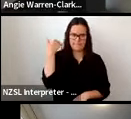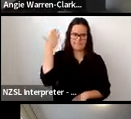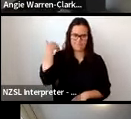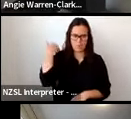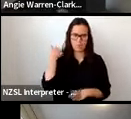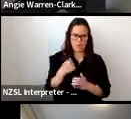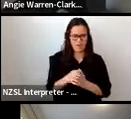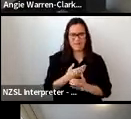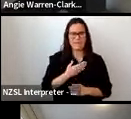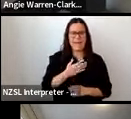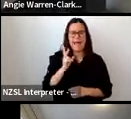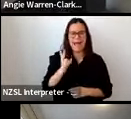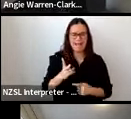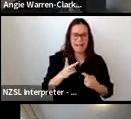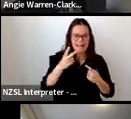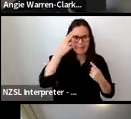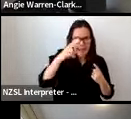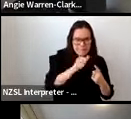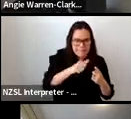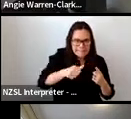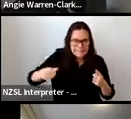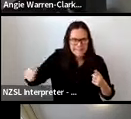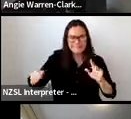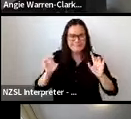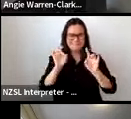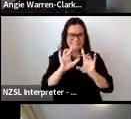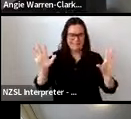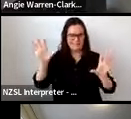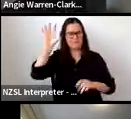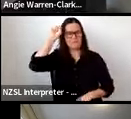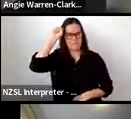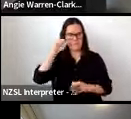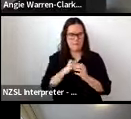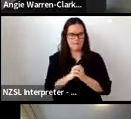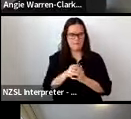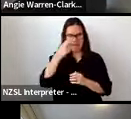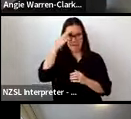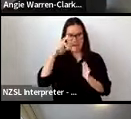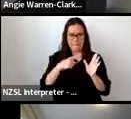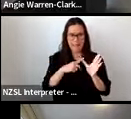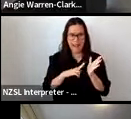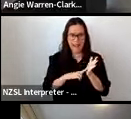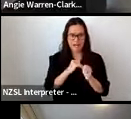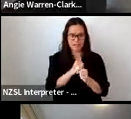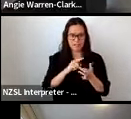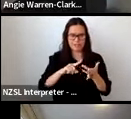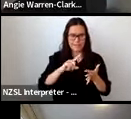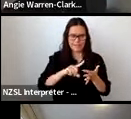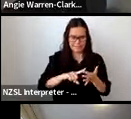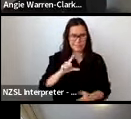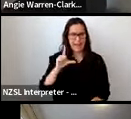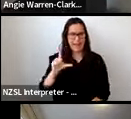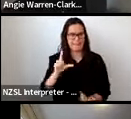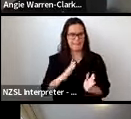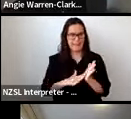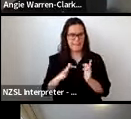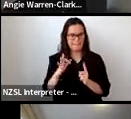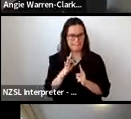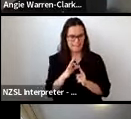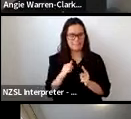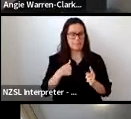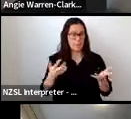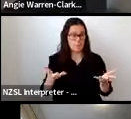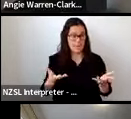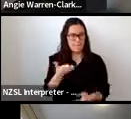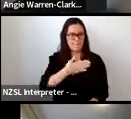tell everyone who's next. So I'm Angie Warren-Clark. I'm a Labour List MP. I'm based in the Bay of Plenty, so I'm sitting at home